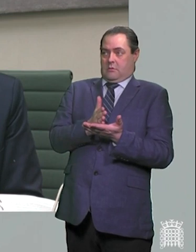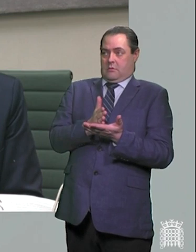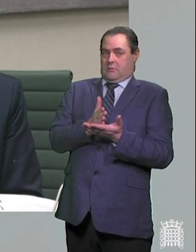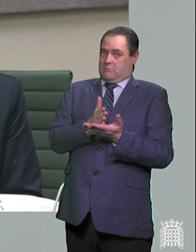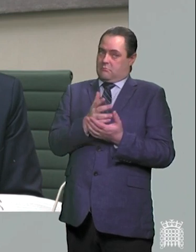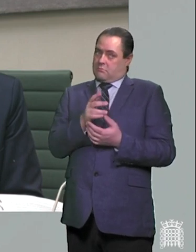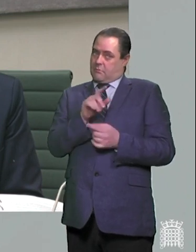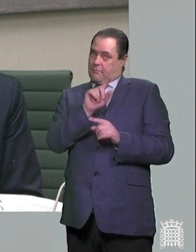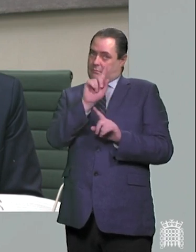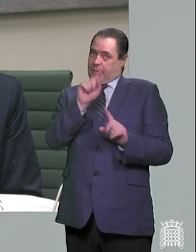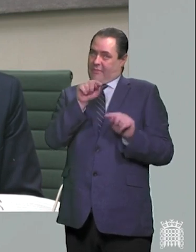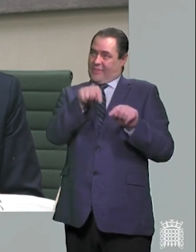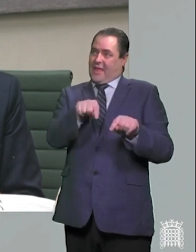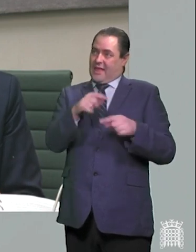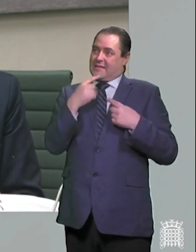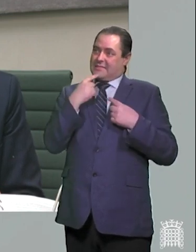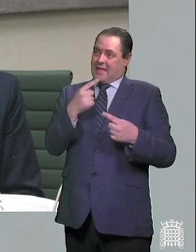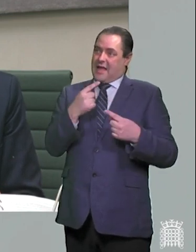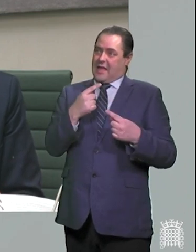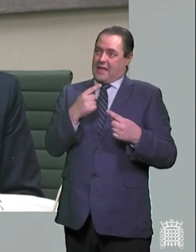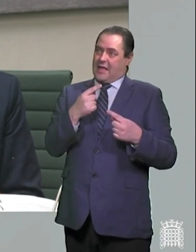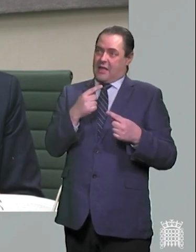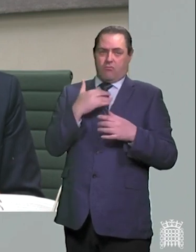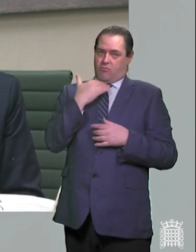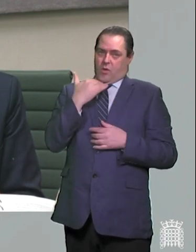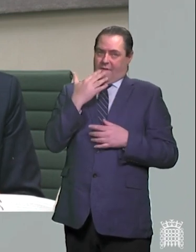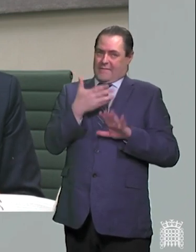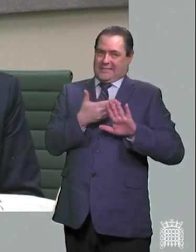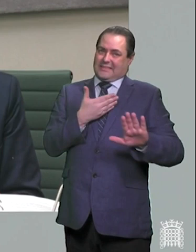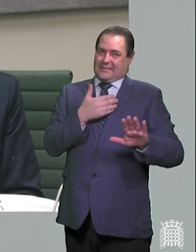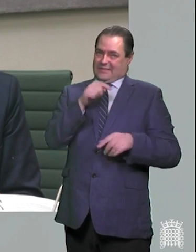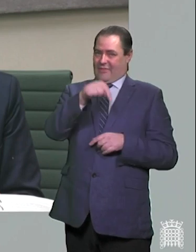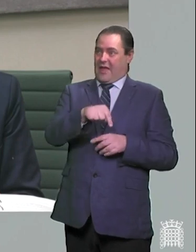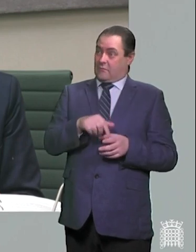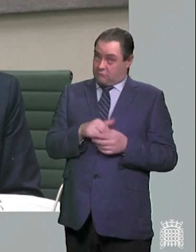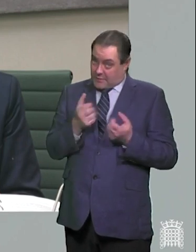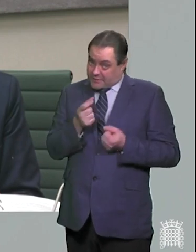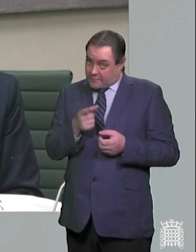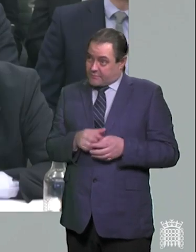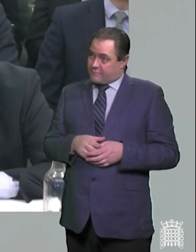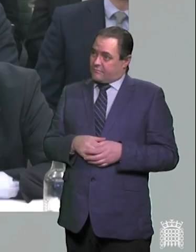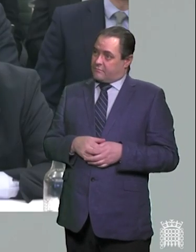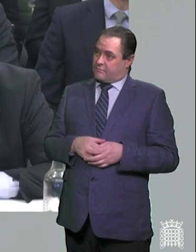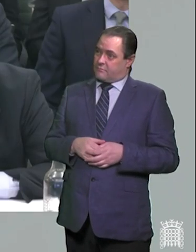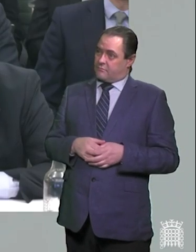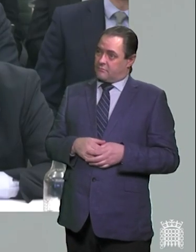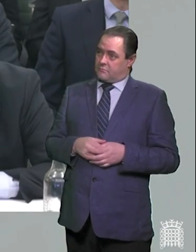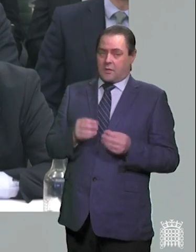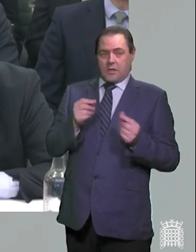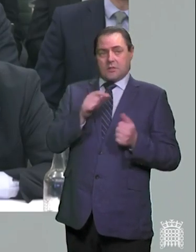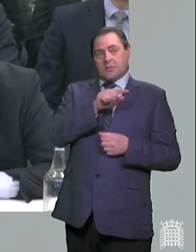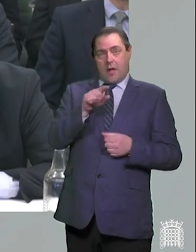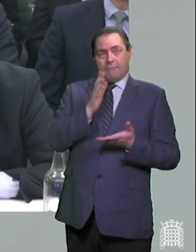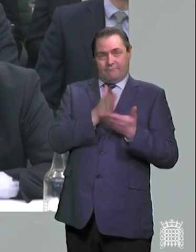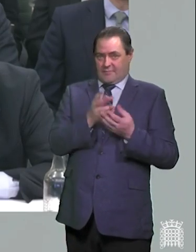who were at this gathering very clearly indicate that there was insufficient social distancing at this gathering. You do accept that? I say that some of them do, some